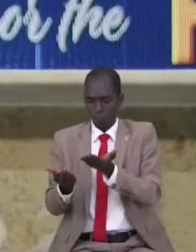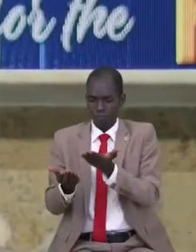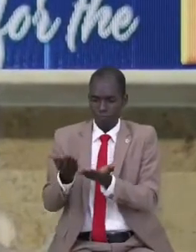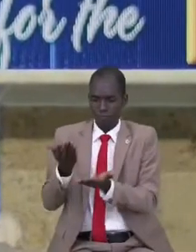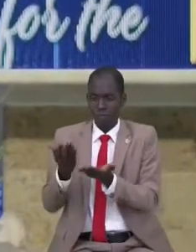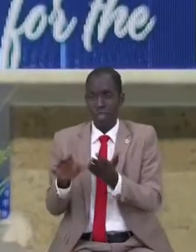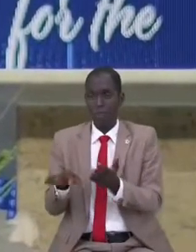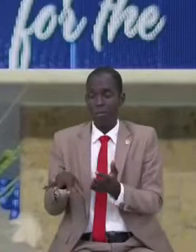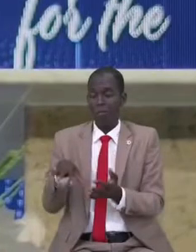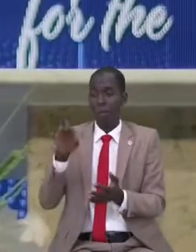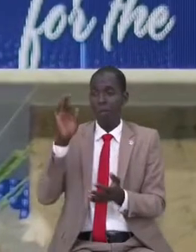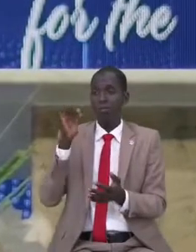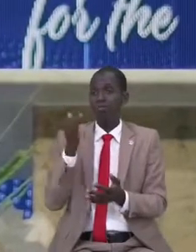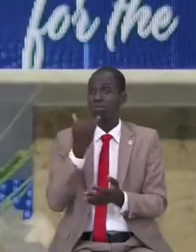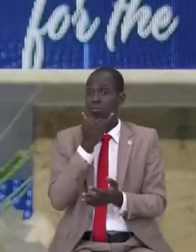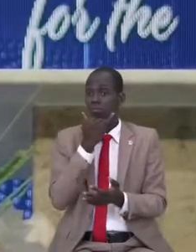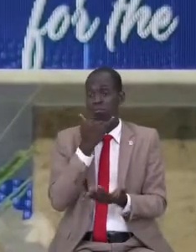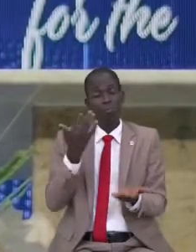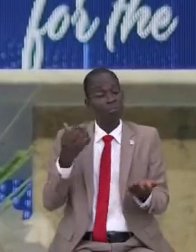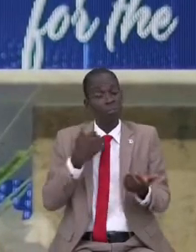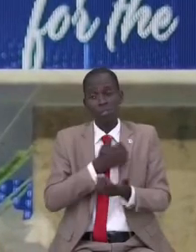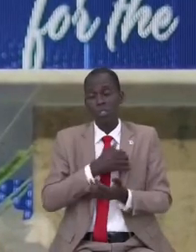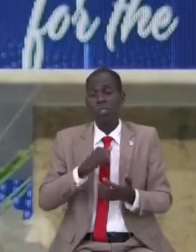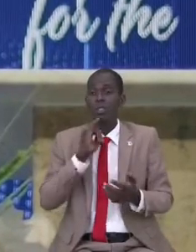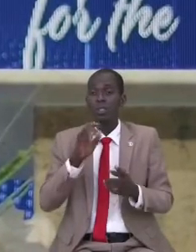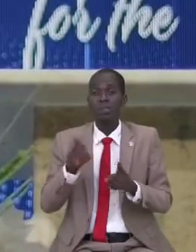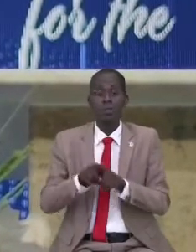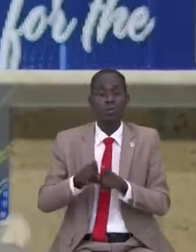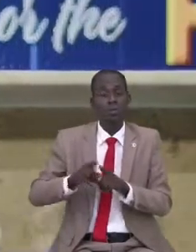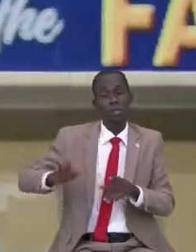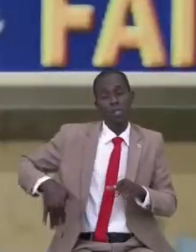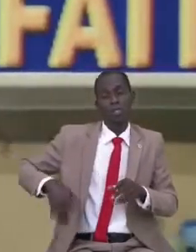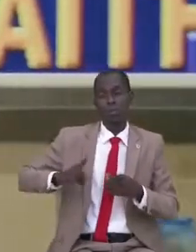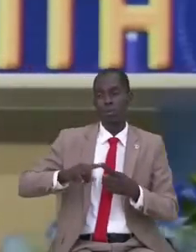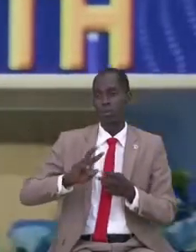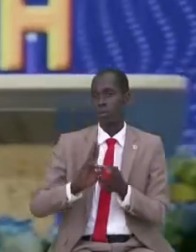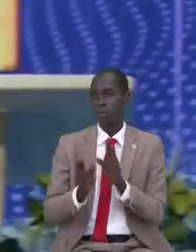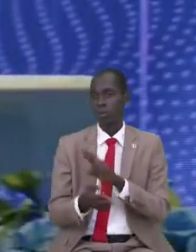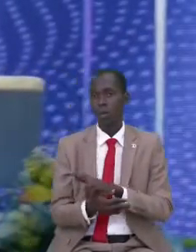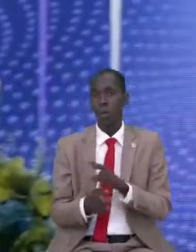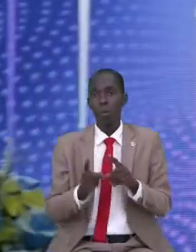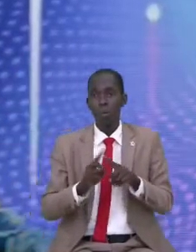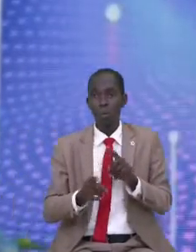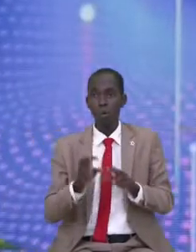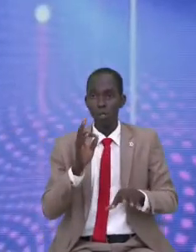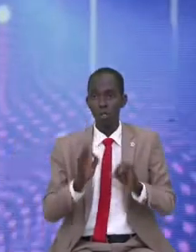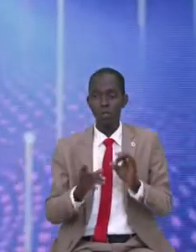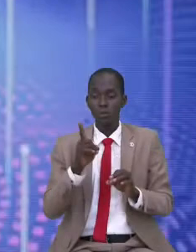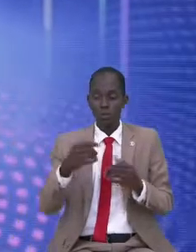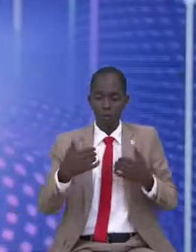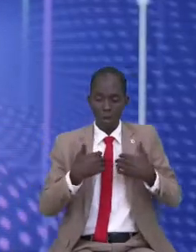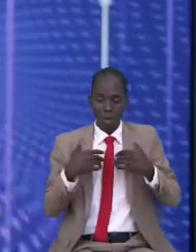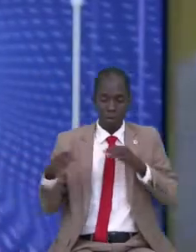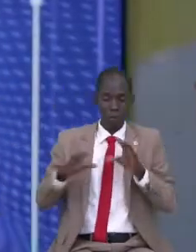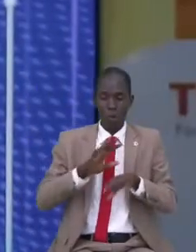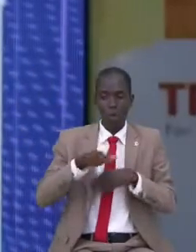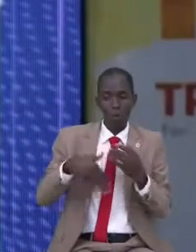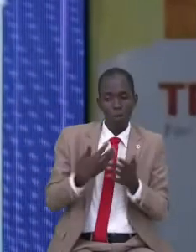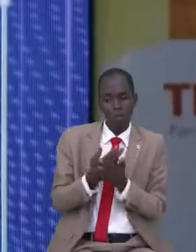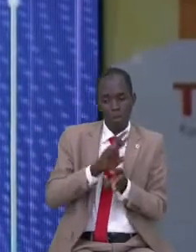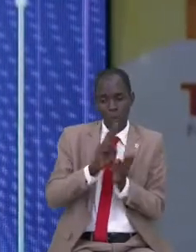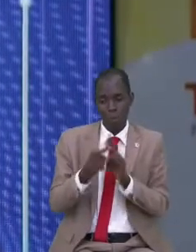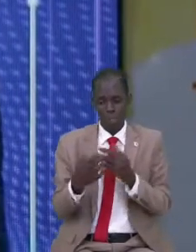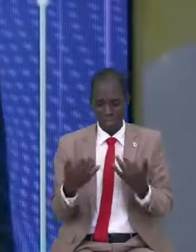found wanting, it's too late to make amends. But if you make all the amends here now, before